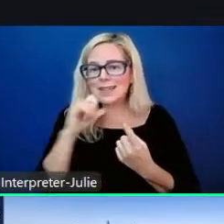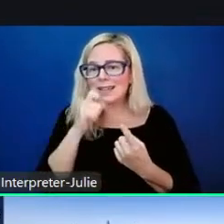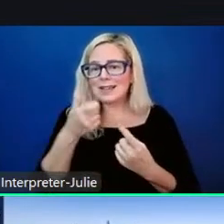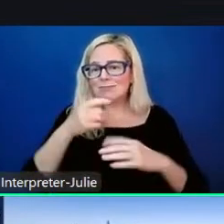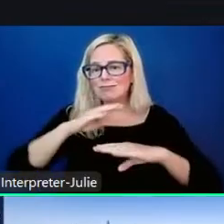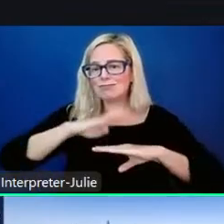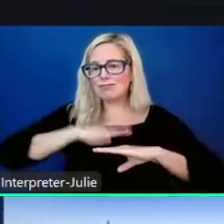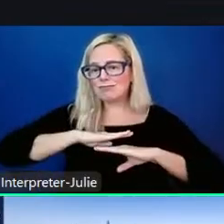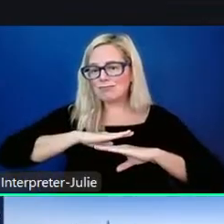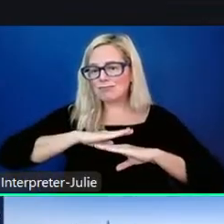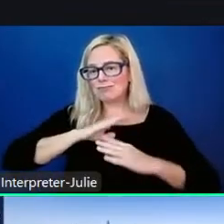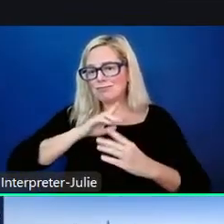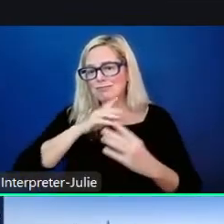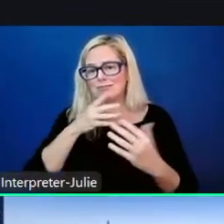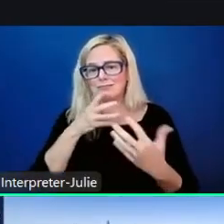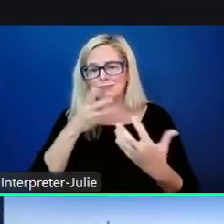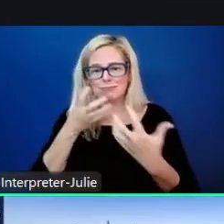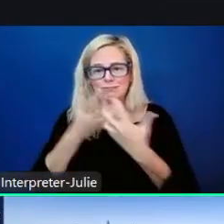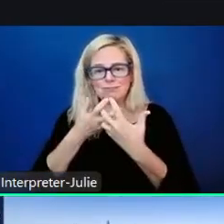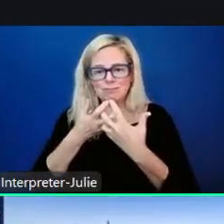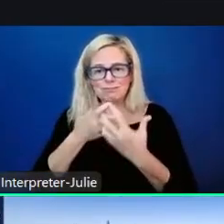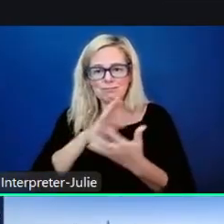yet in practices.